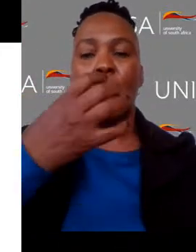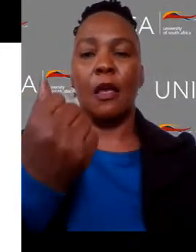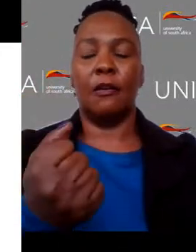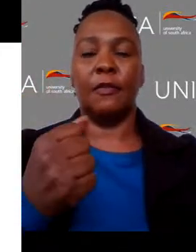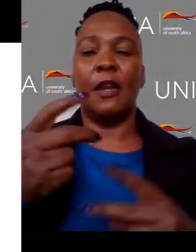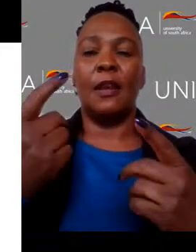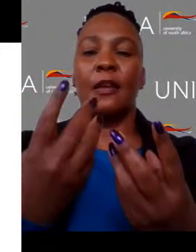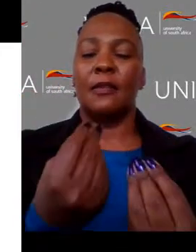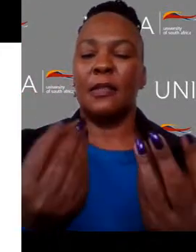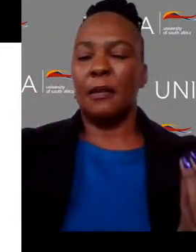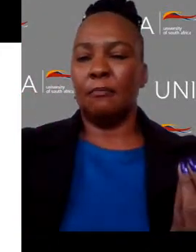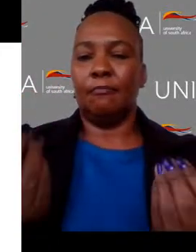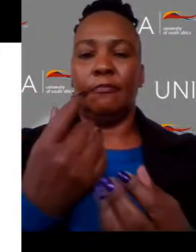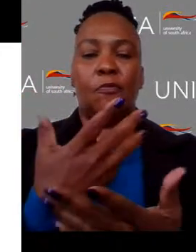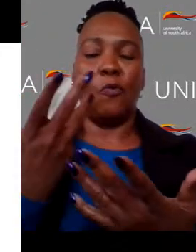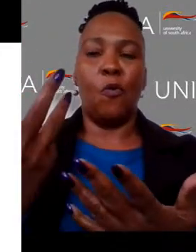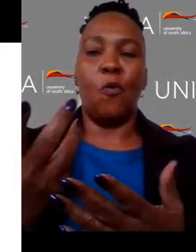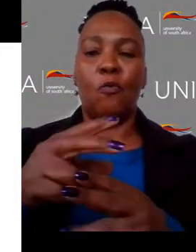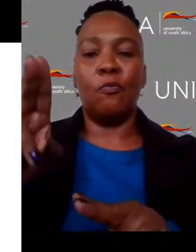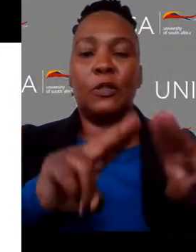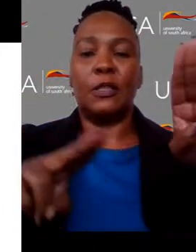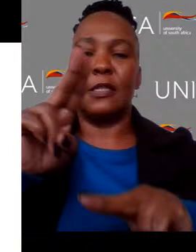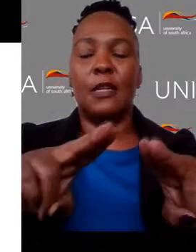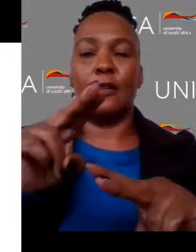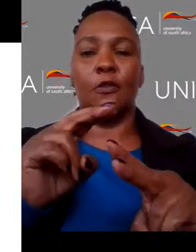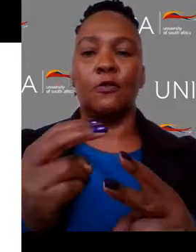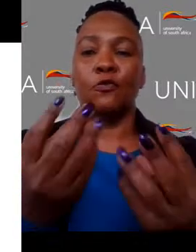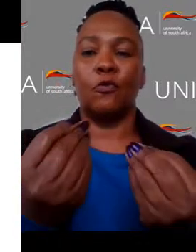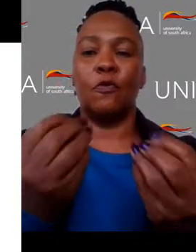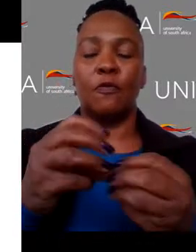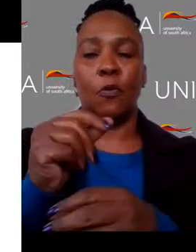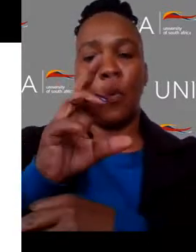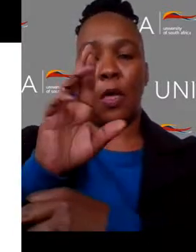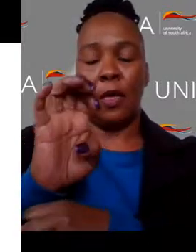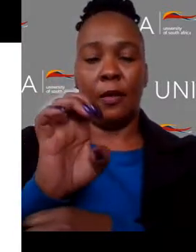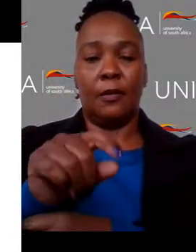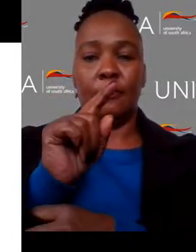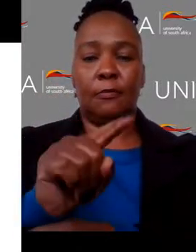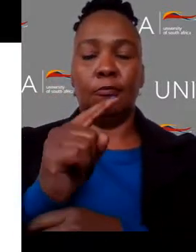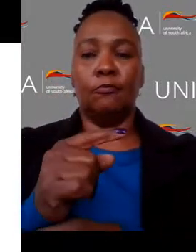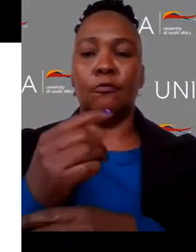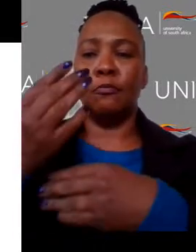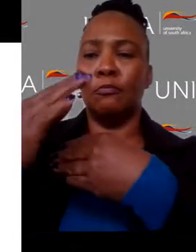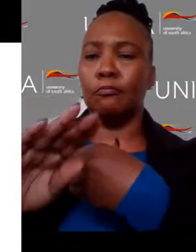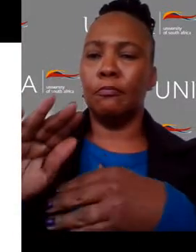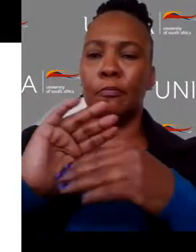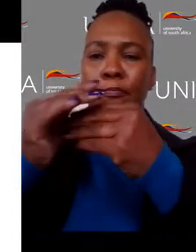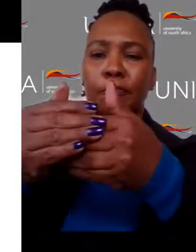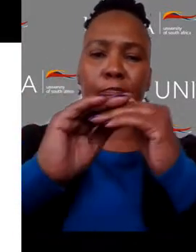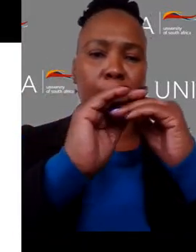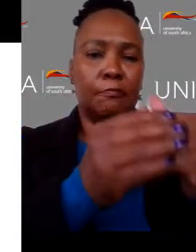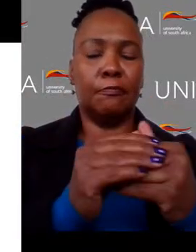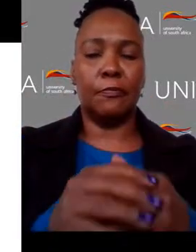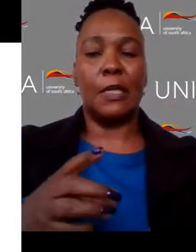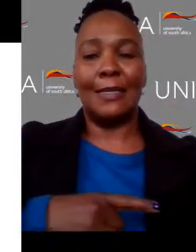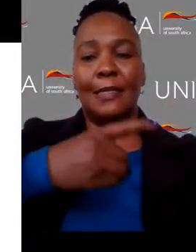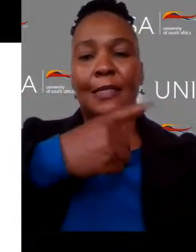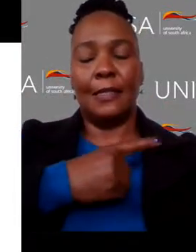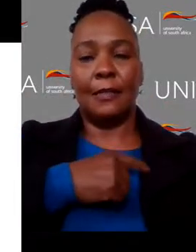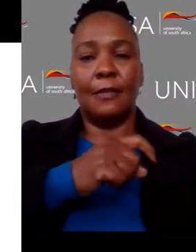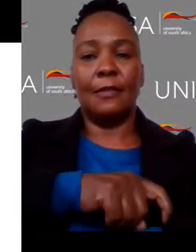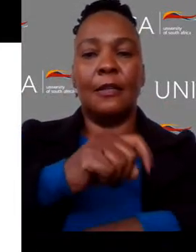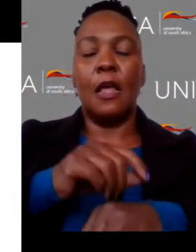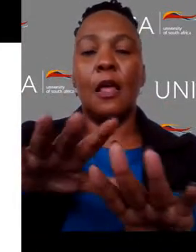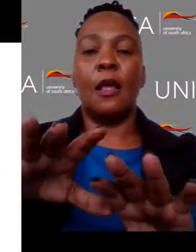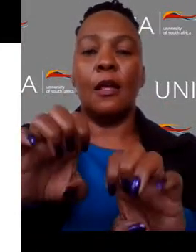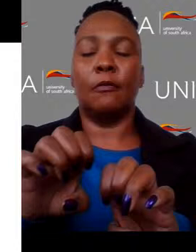invigilation or proctoring software that is there to protect integrity during exams. Whether it's Moodle for